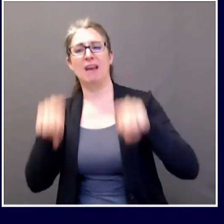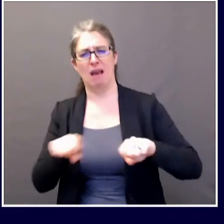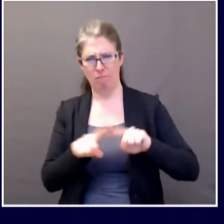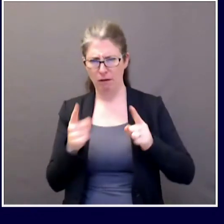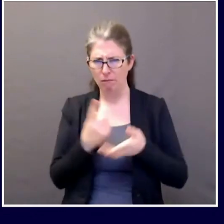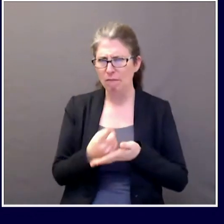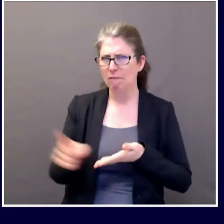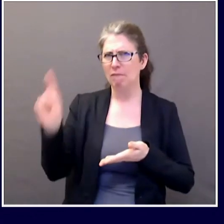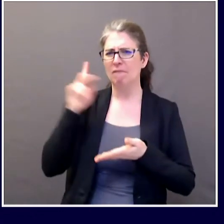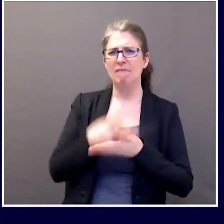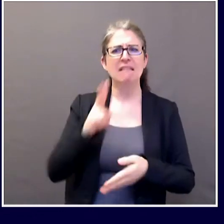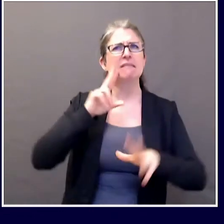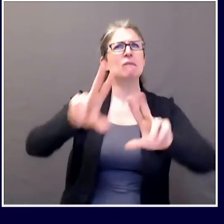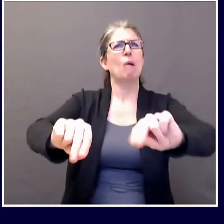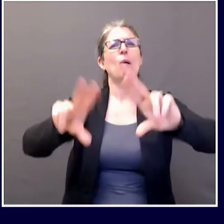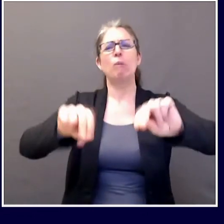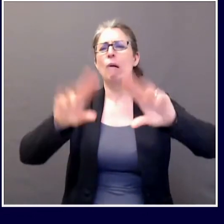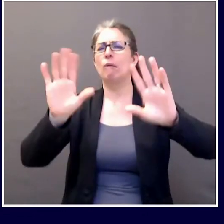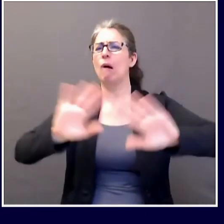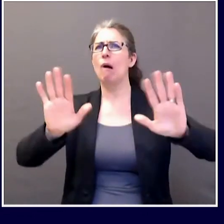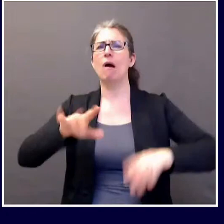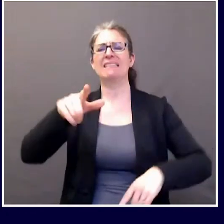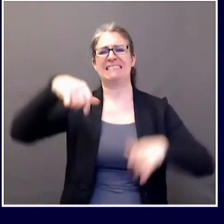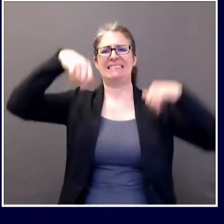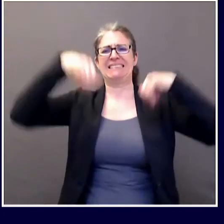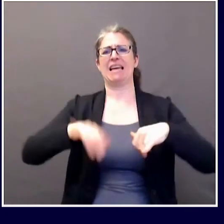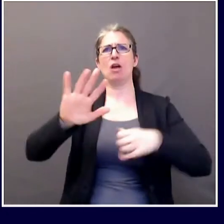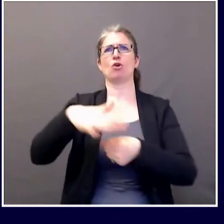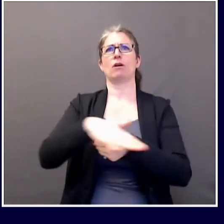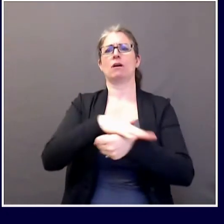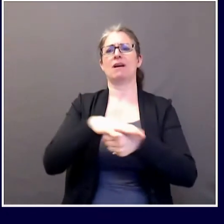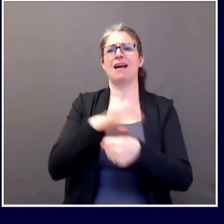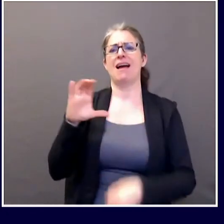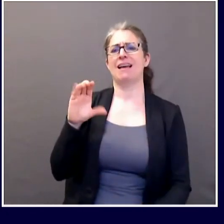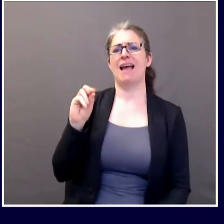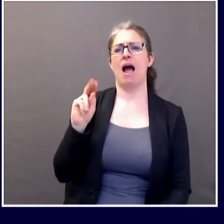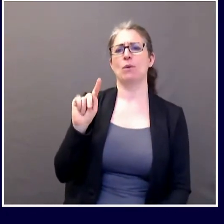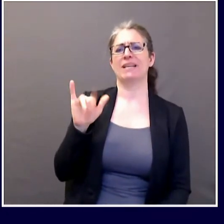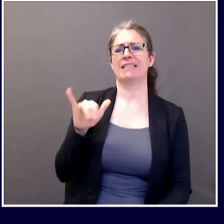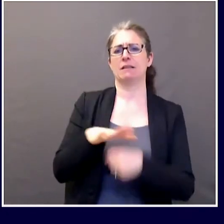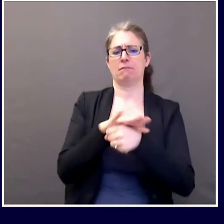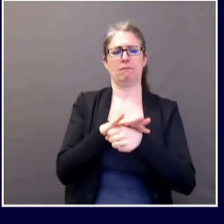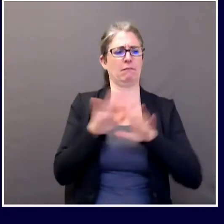their vaccines. Some people, I think, have been driving from York County all the way to Aroostook County because they